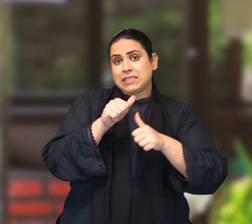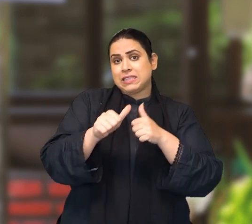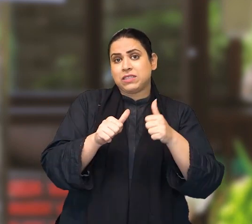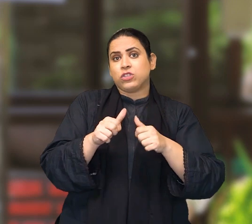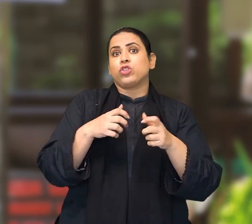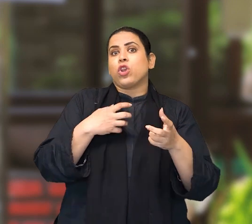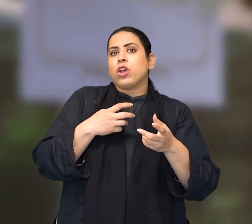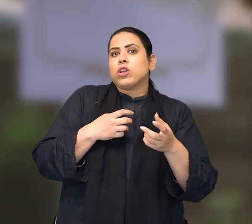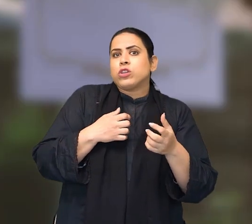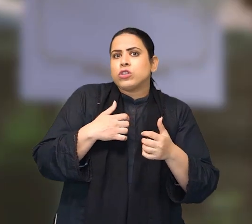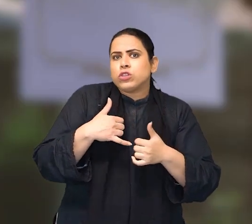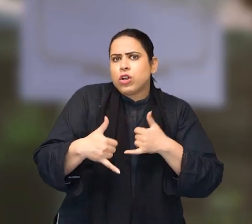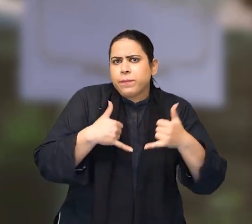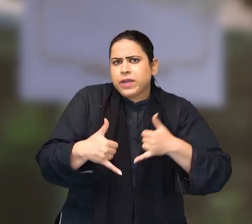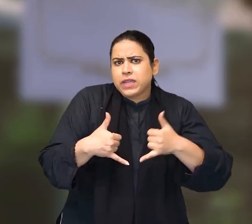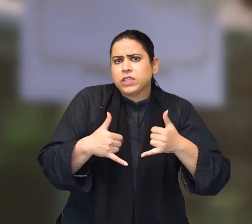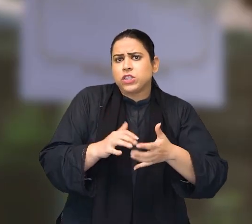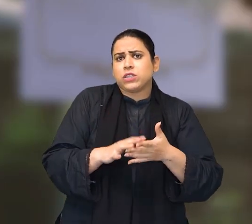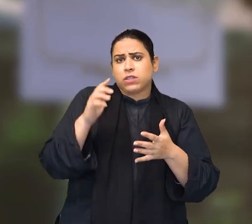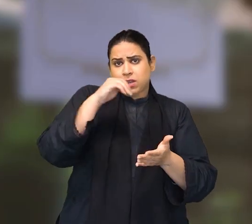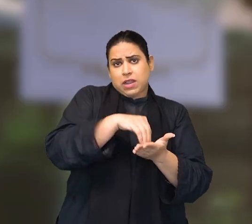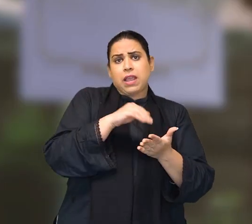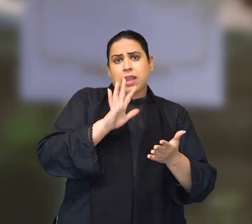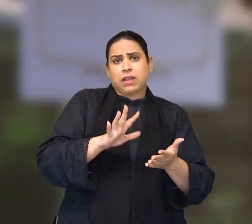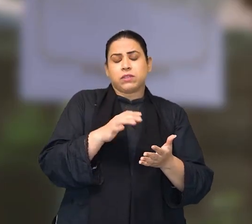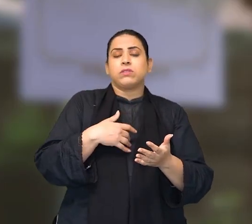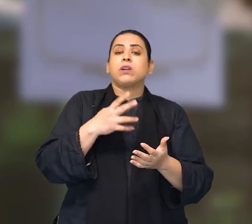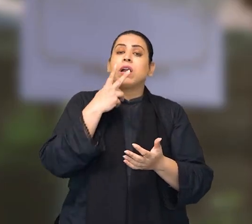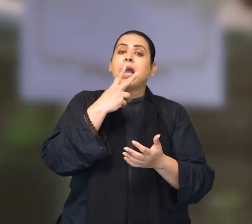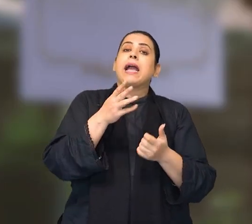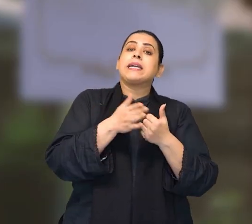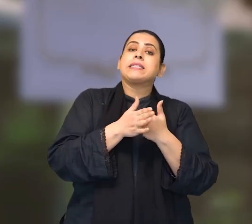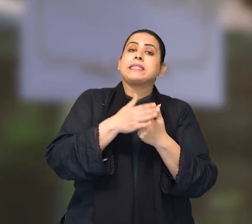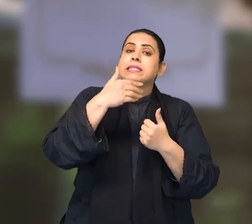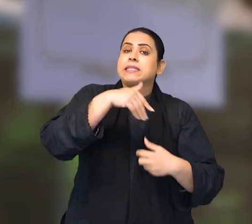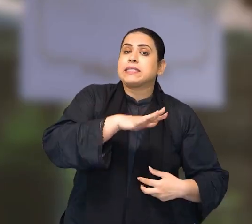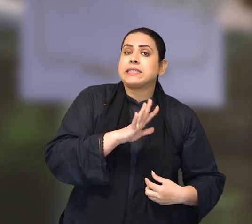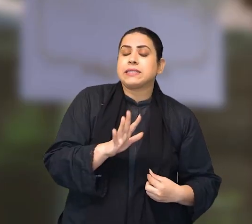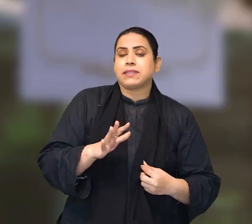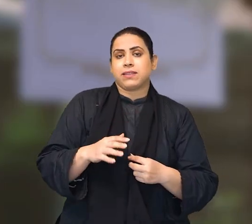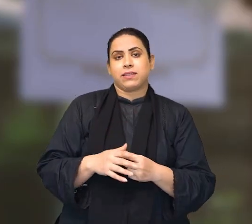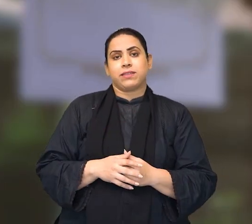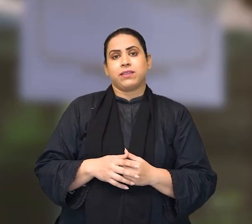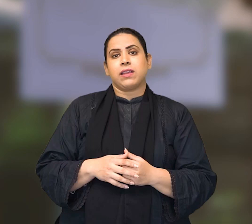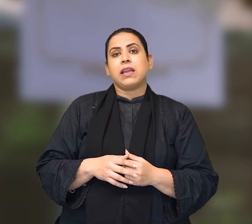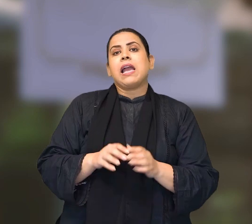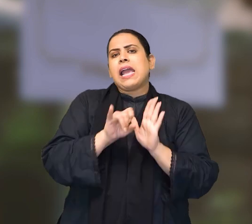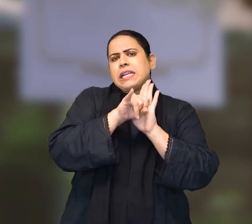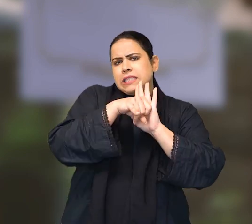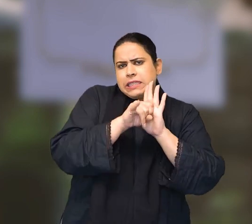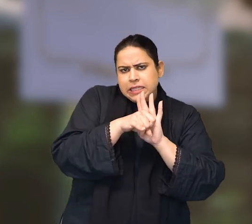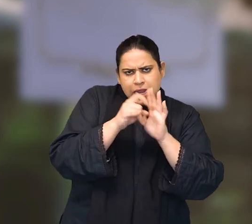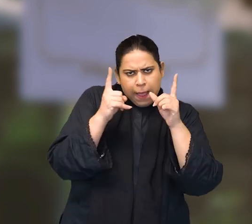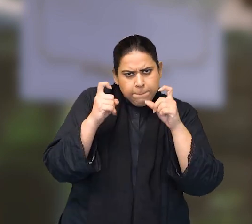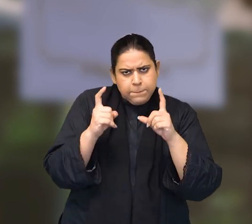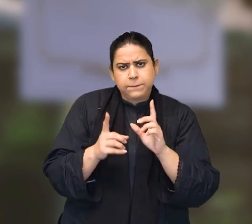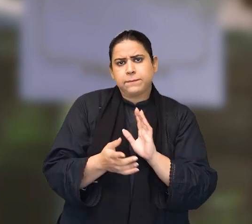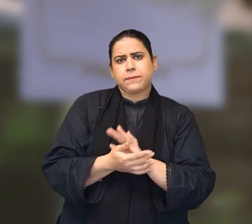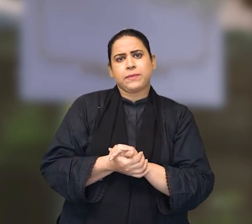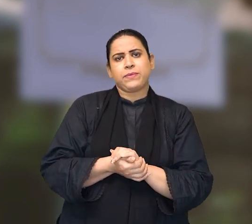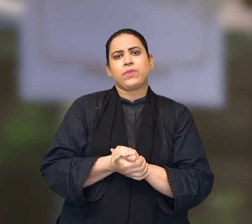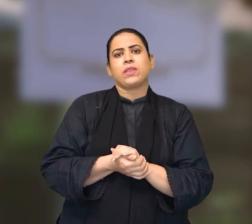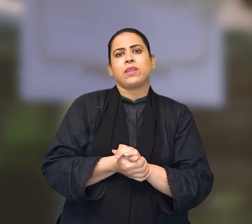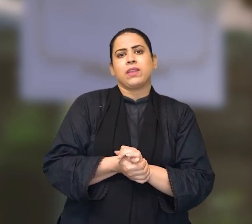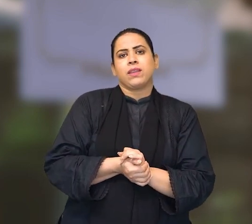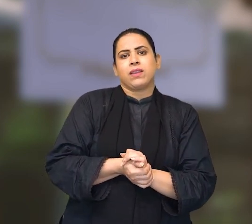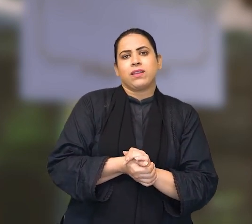industry, and there's a competition happening right now. Before that, when we see weddings, when we see Instagram posts, it's